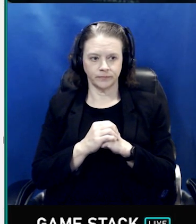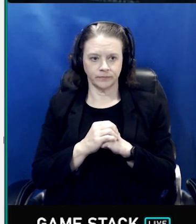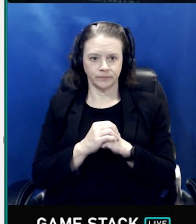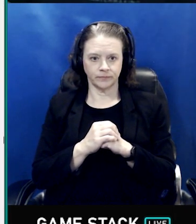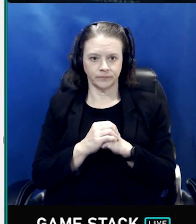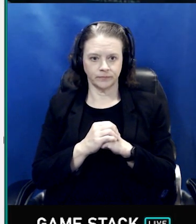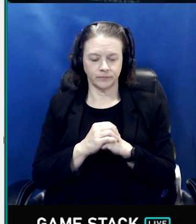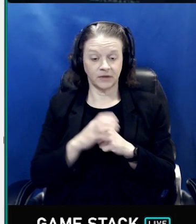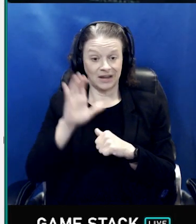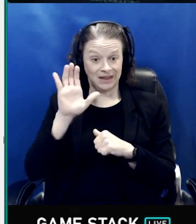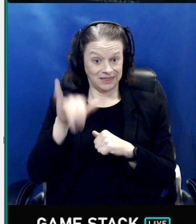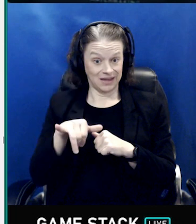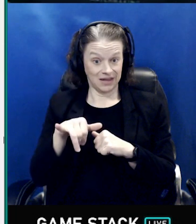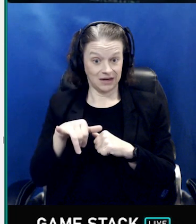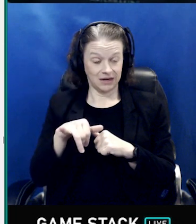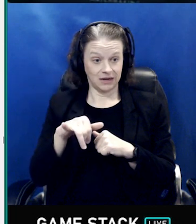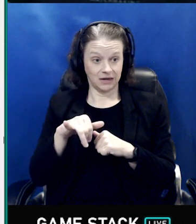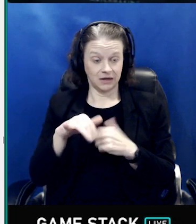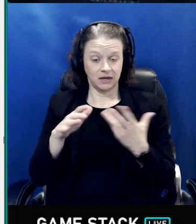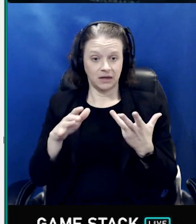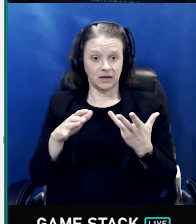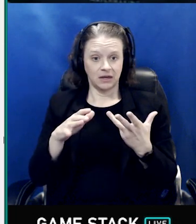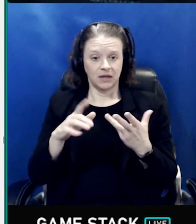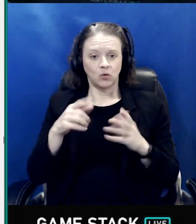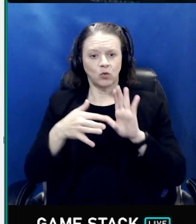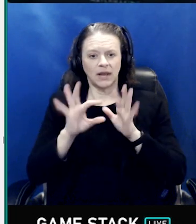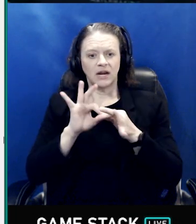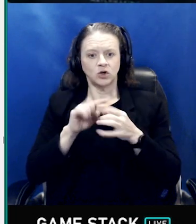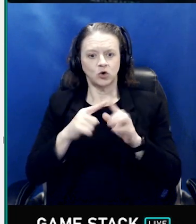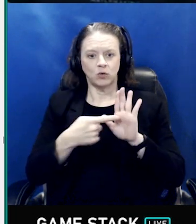This one is a data tier referential architecture